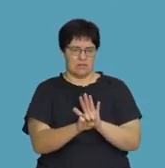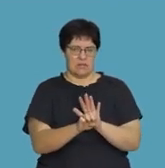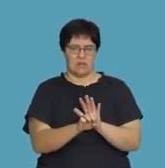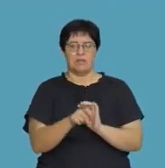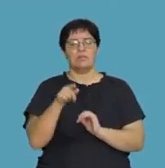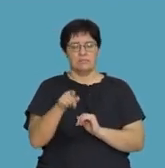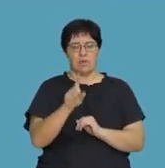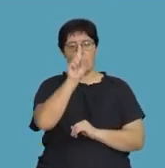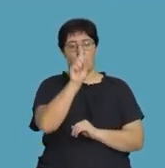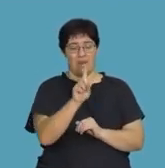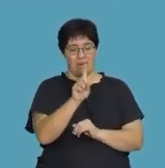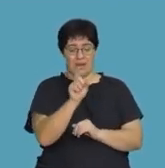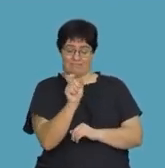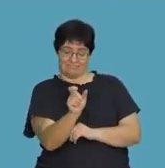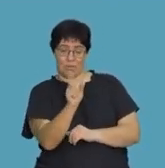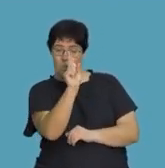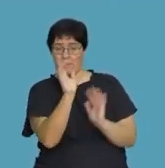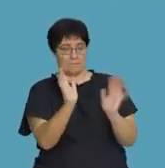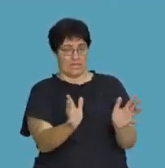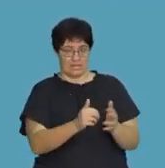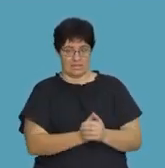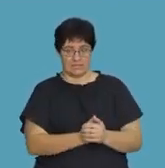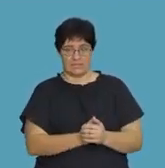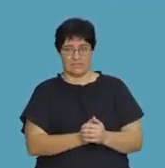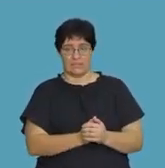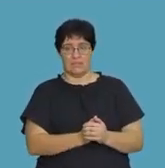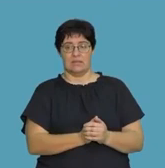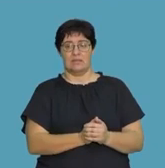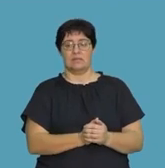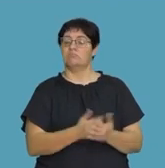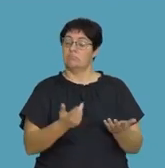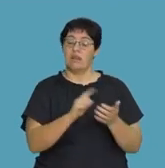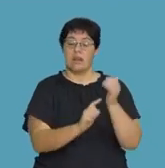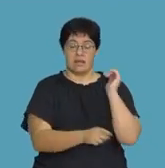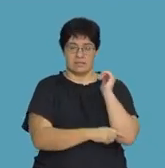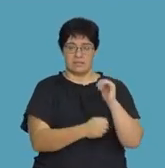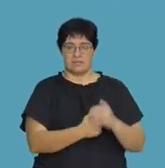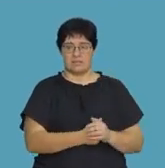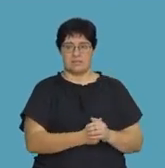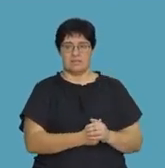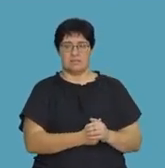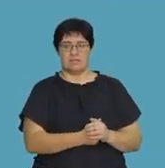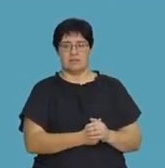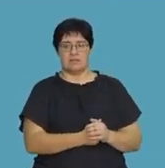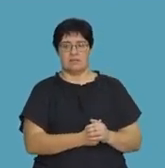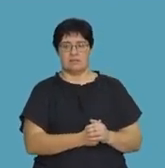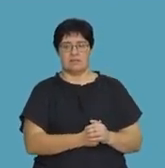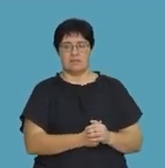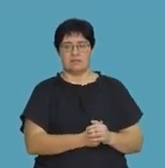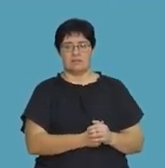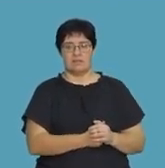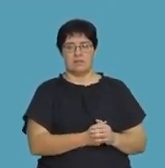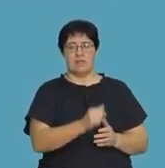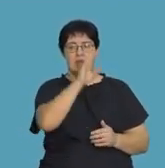provided that it's just one term inside there. And then the last one will be if I have